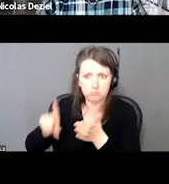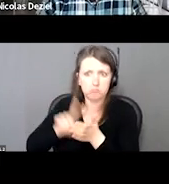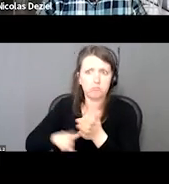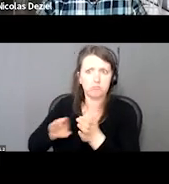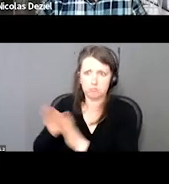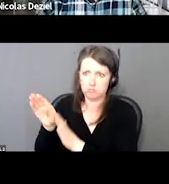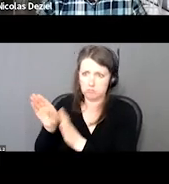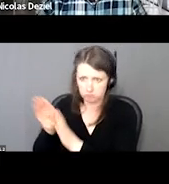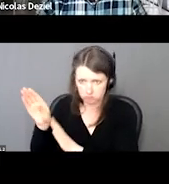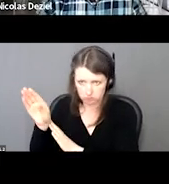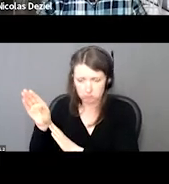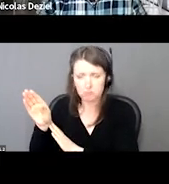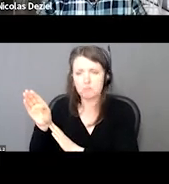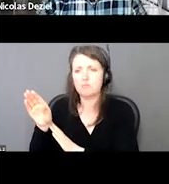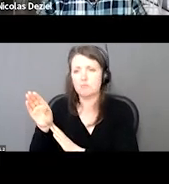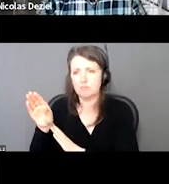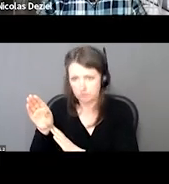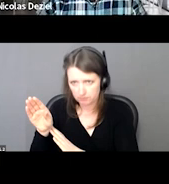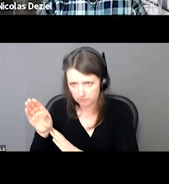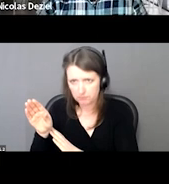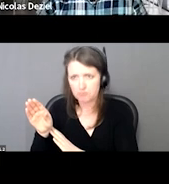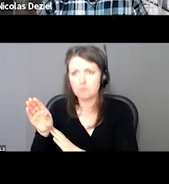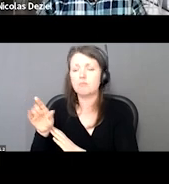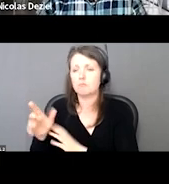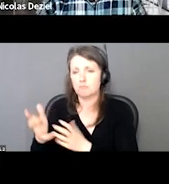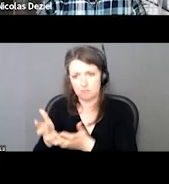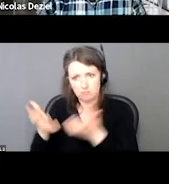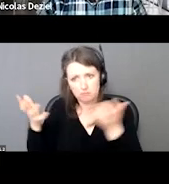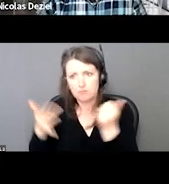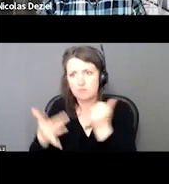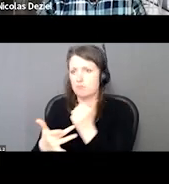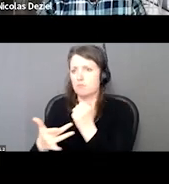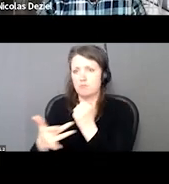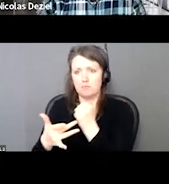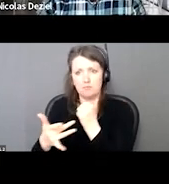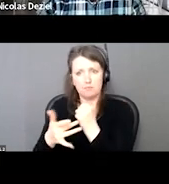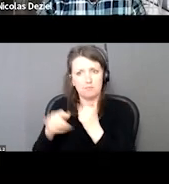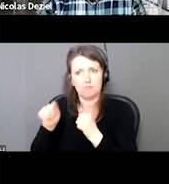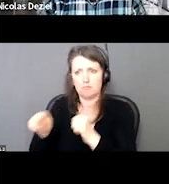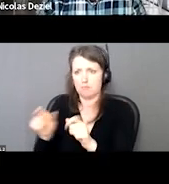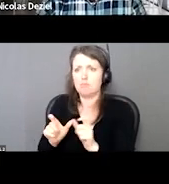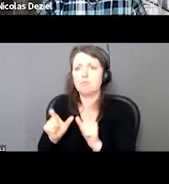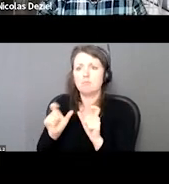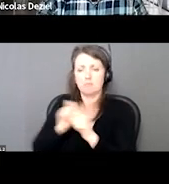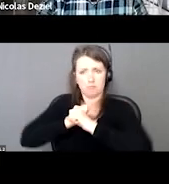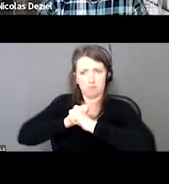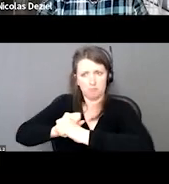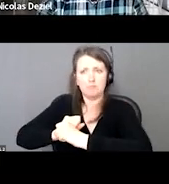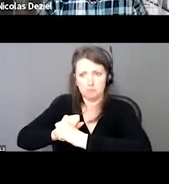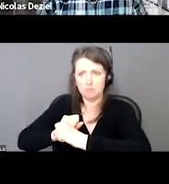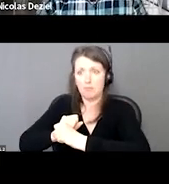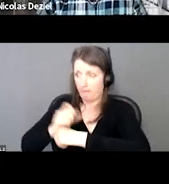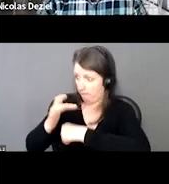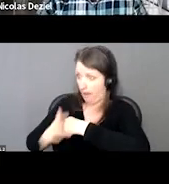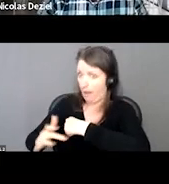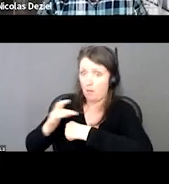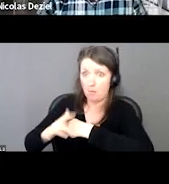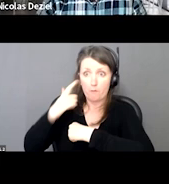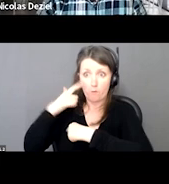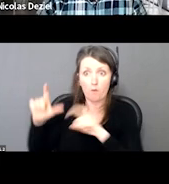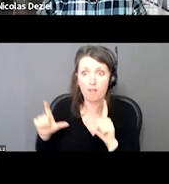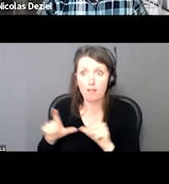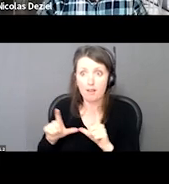of course they have a lot of technology that's protected, that's available for license. So it's like an IP